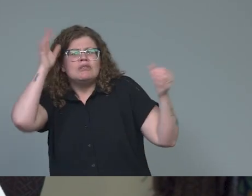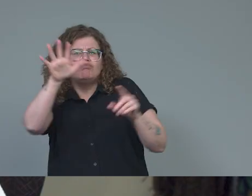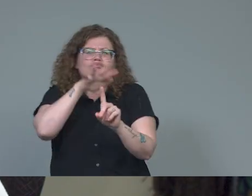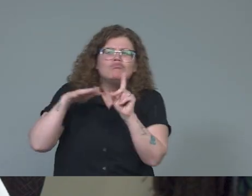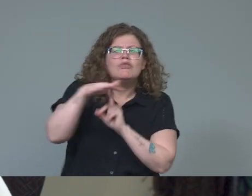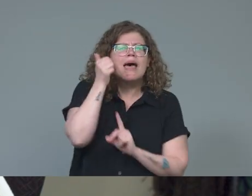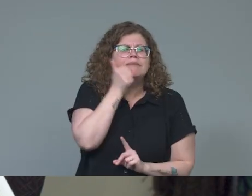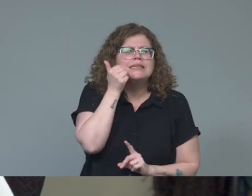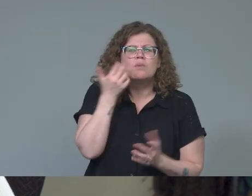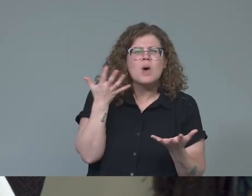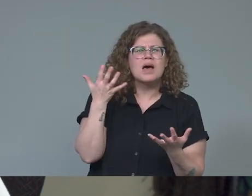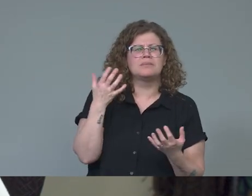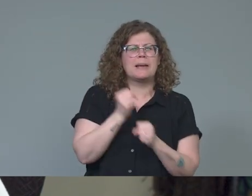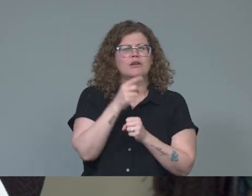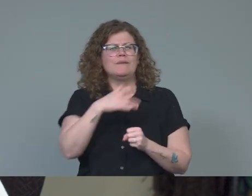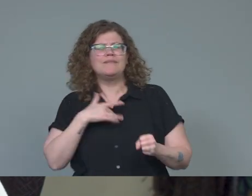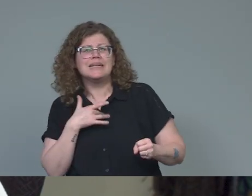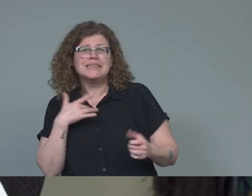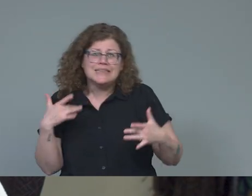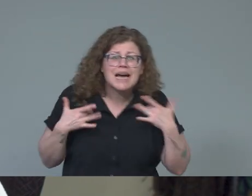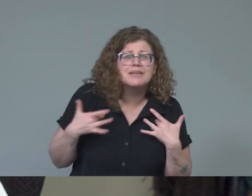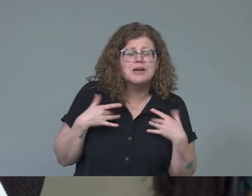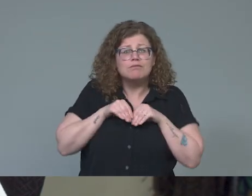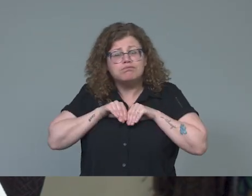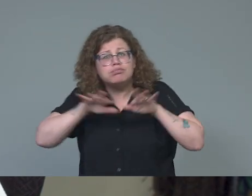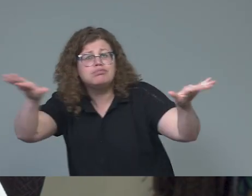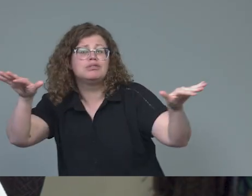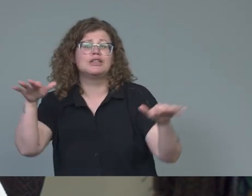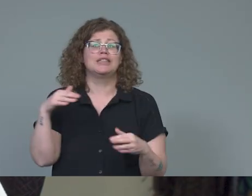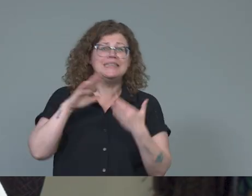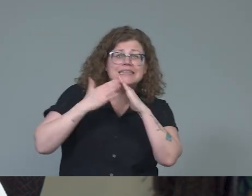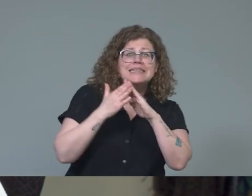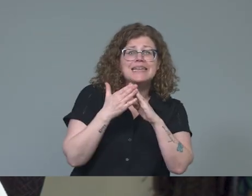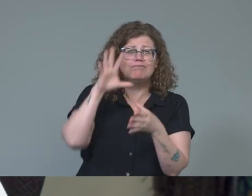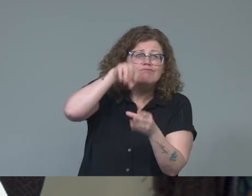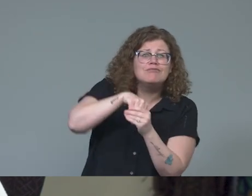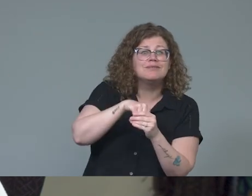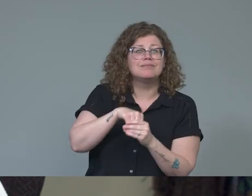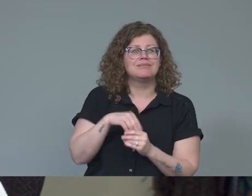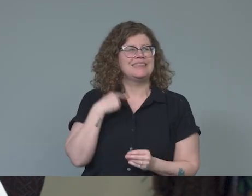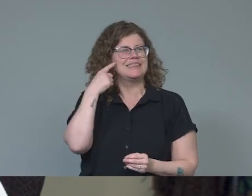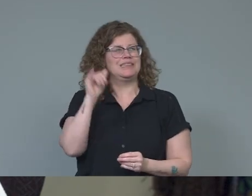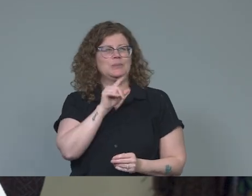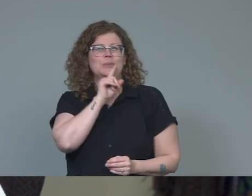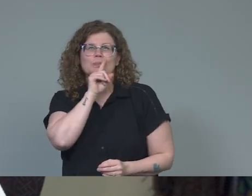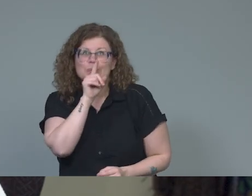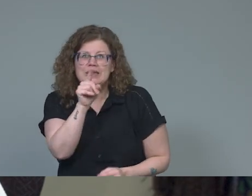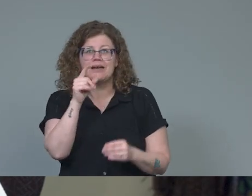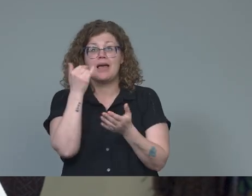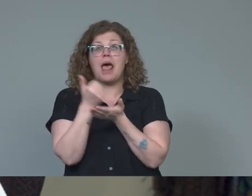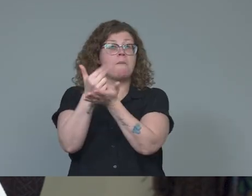interesting way. Art also brings new perspectives to the table and allows people to kind of come